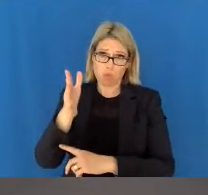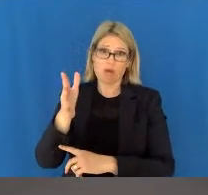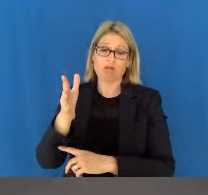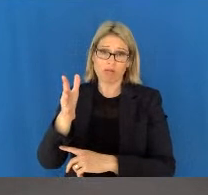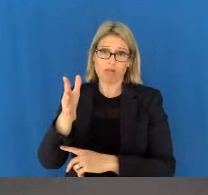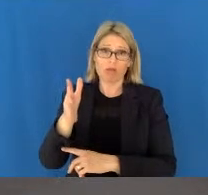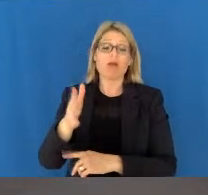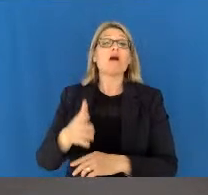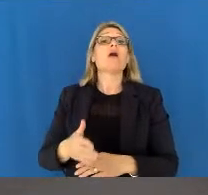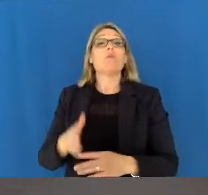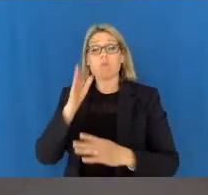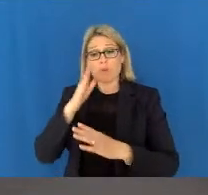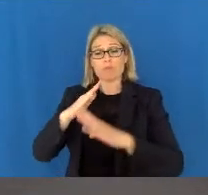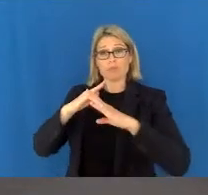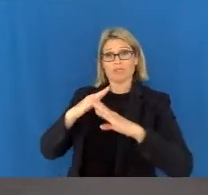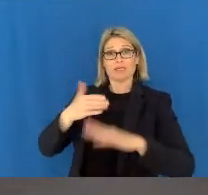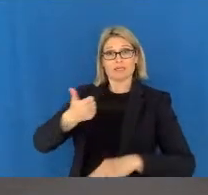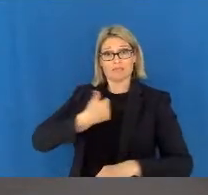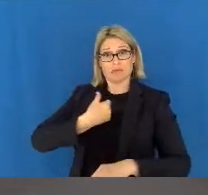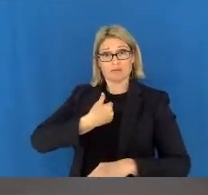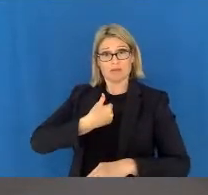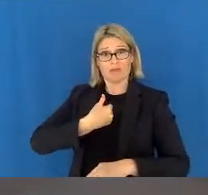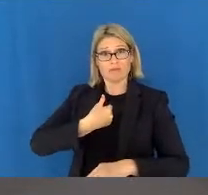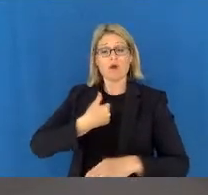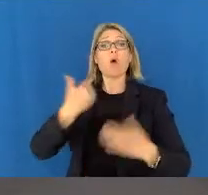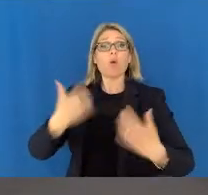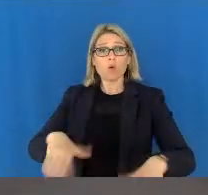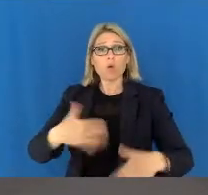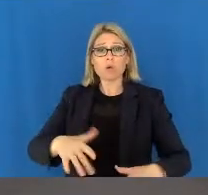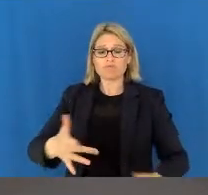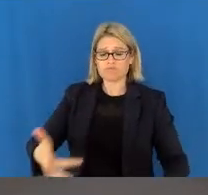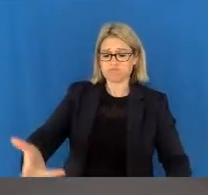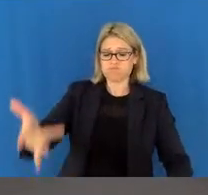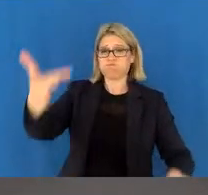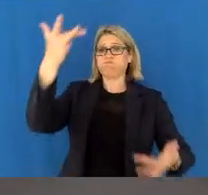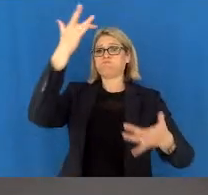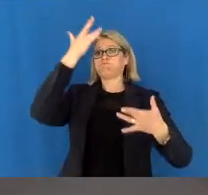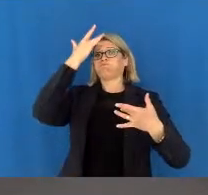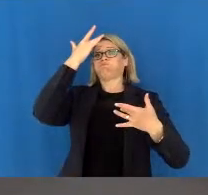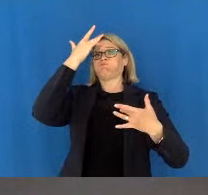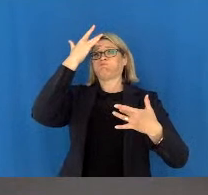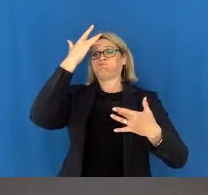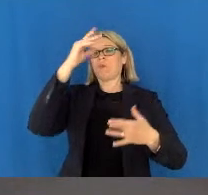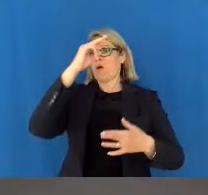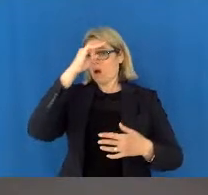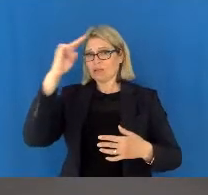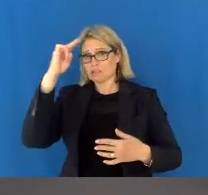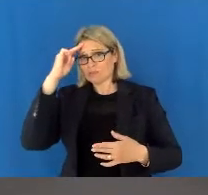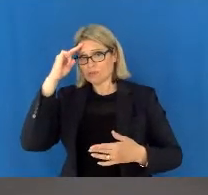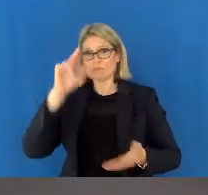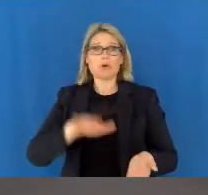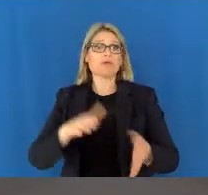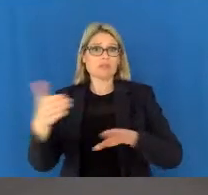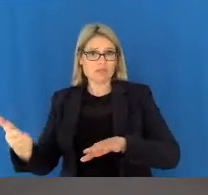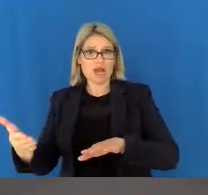you from the more serious effects of COVID-19. So